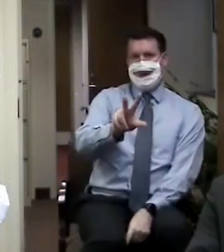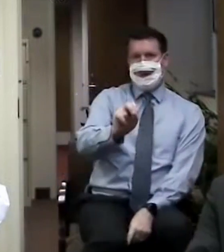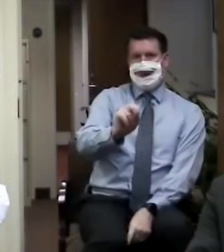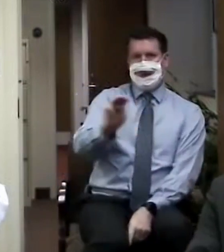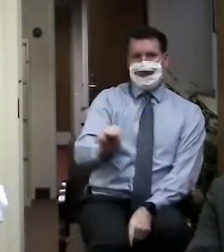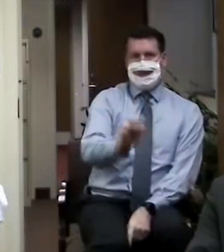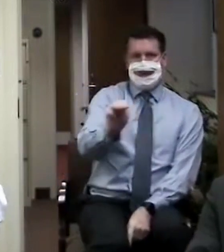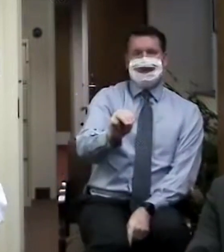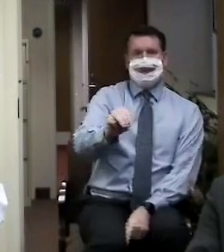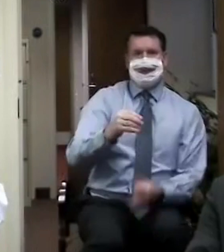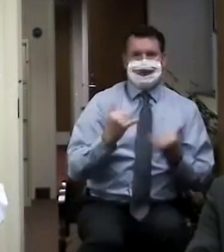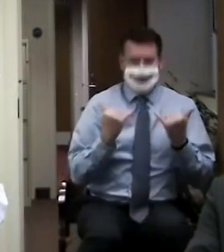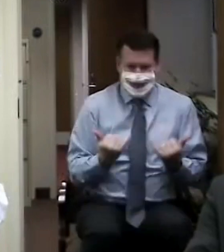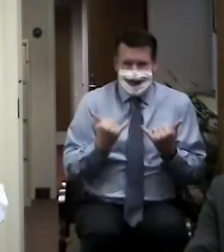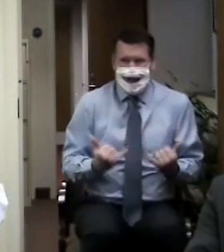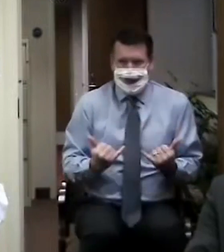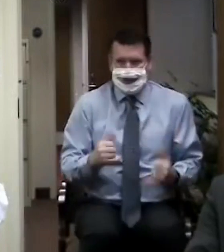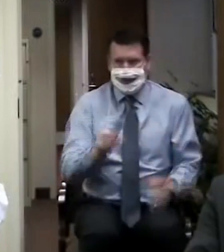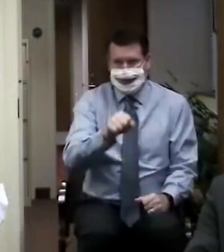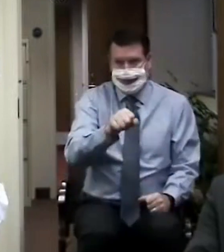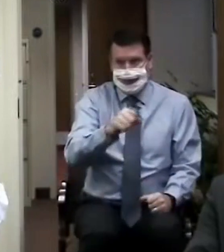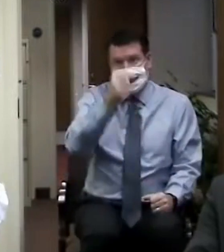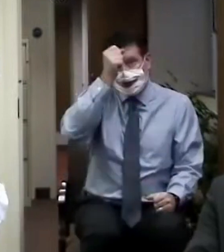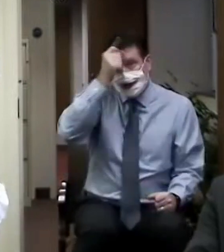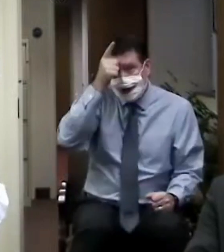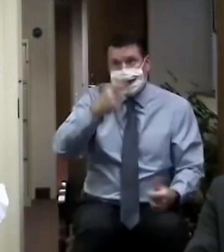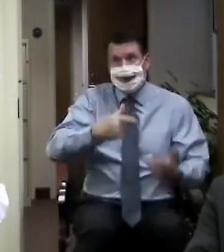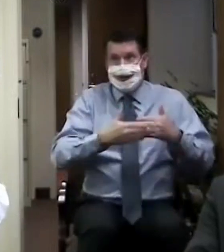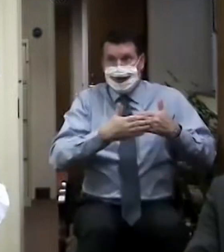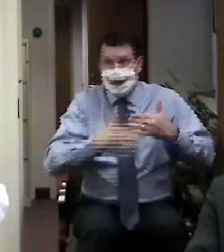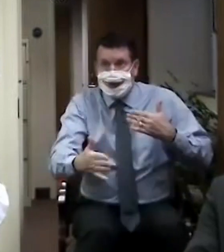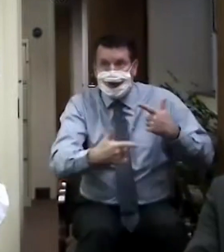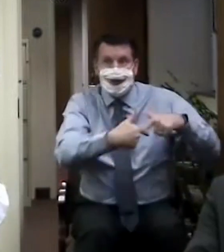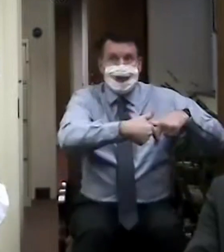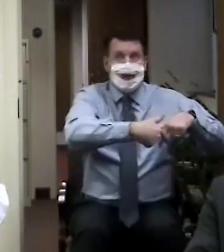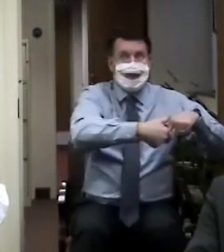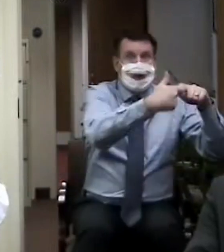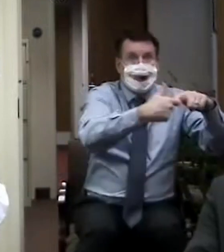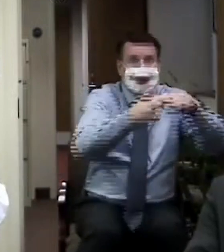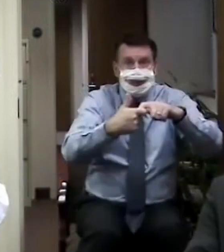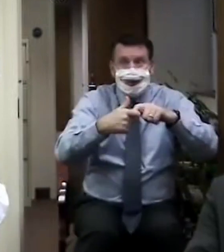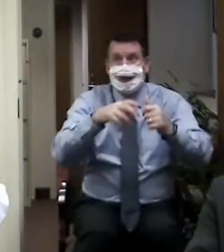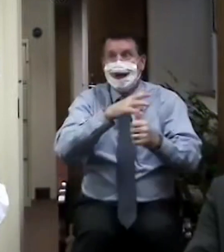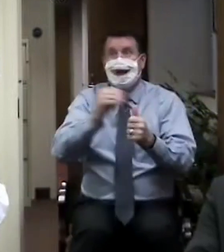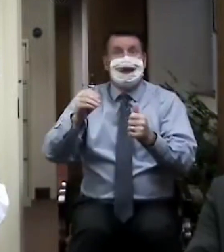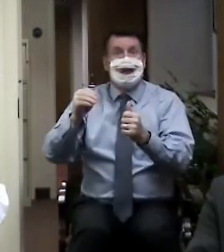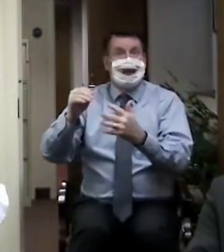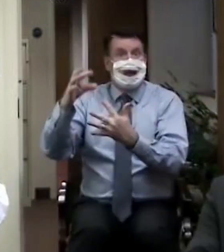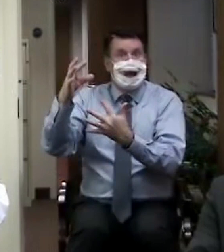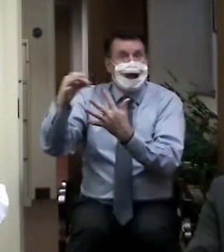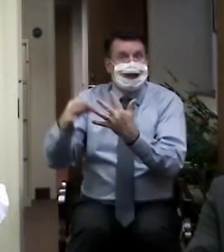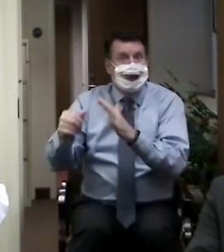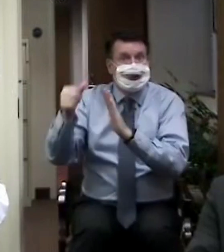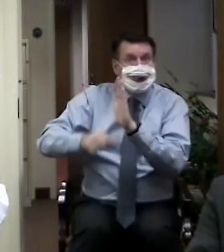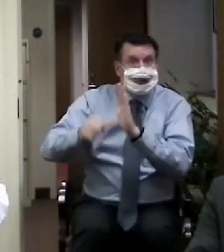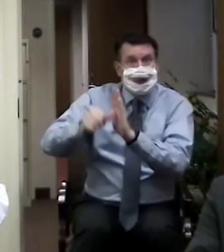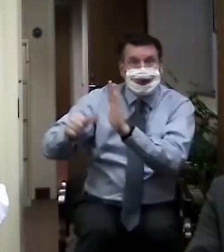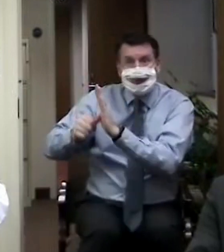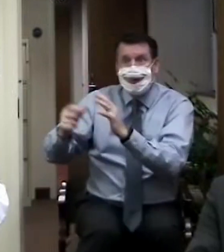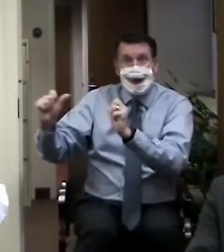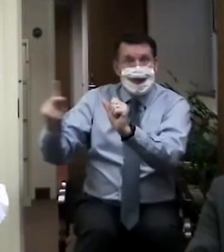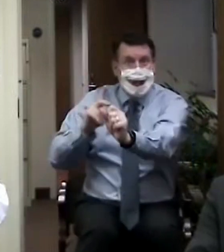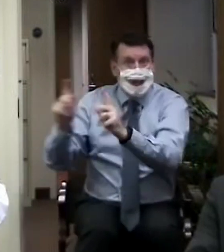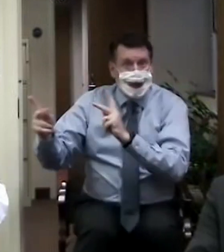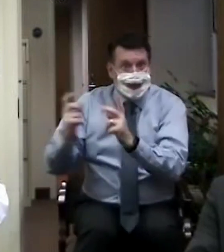cost reduction measures that we talked about earlier. So certainly $130 million a month is not sustainable over the long